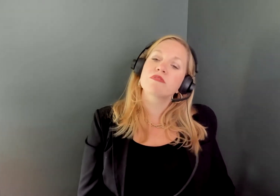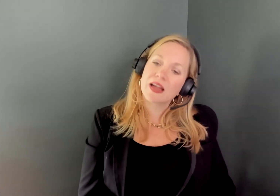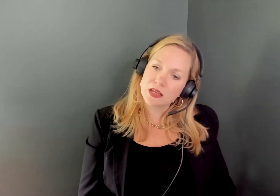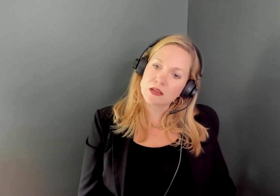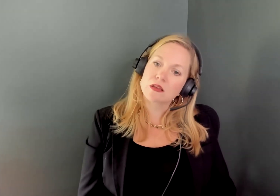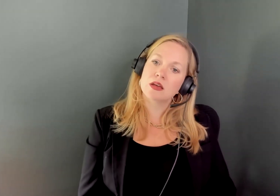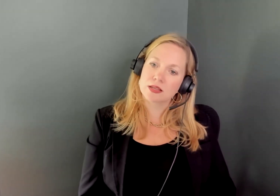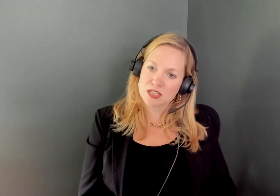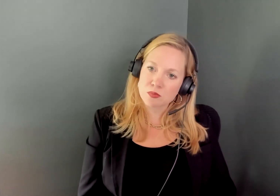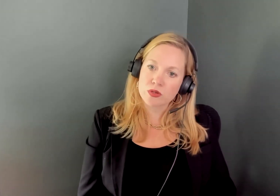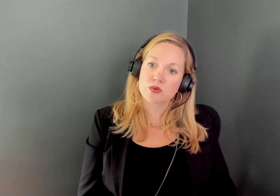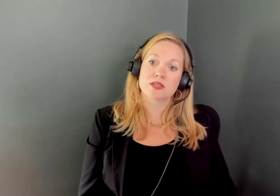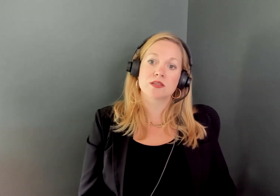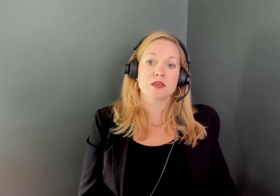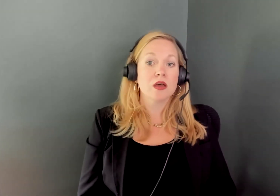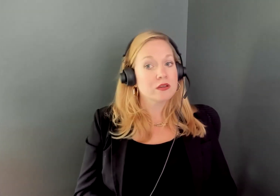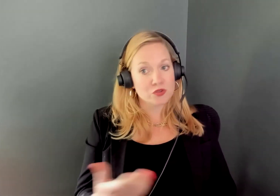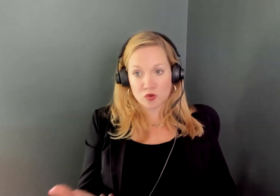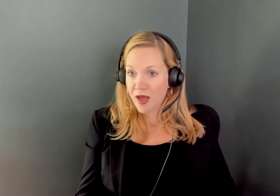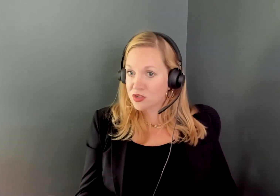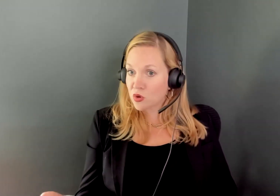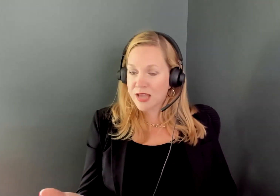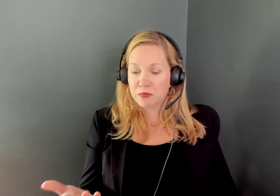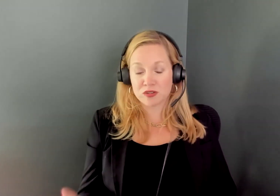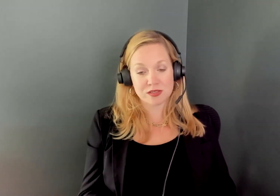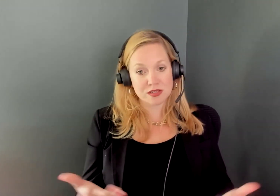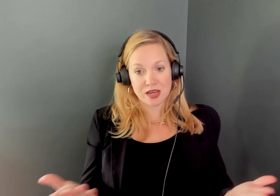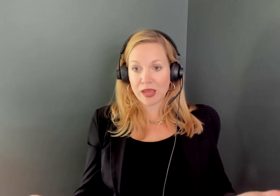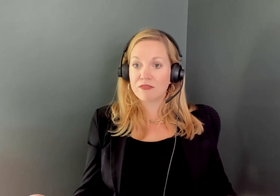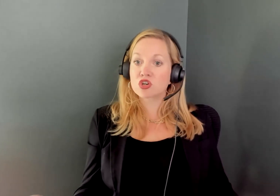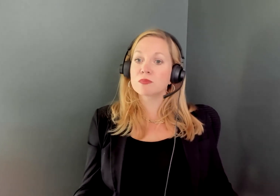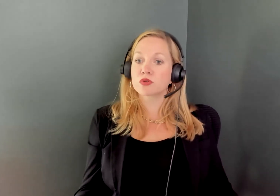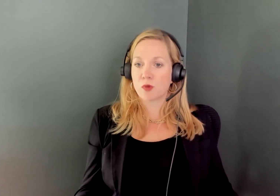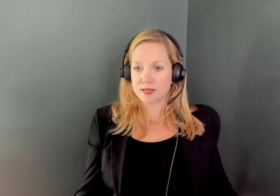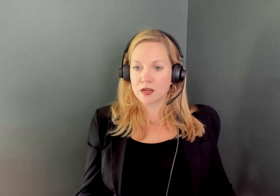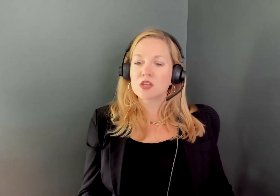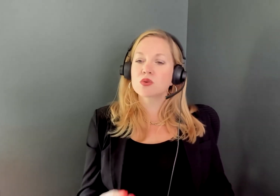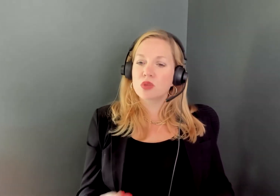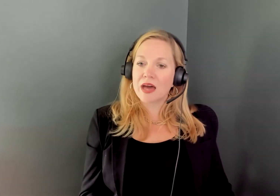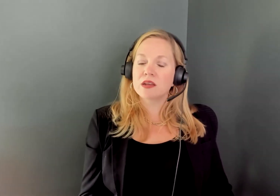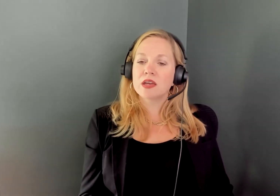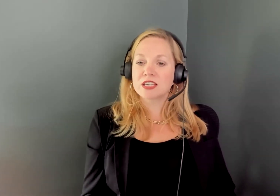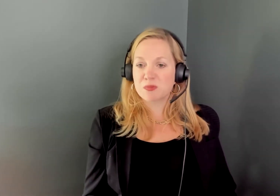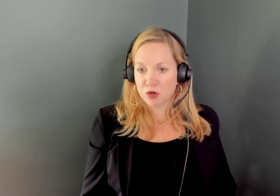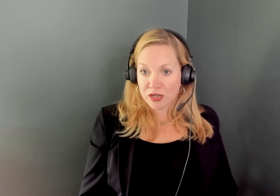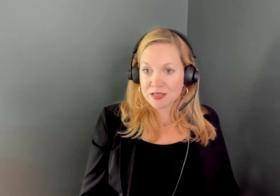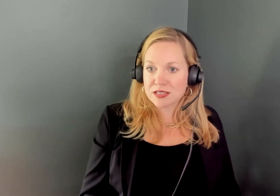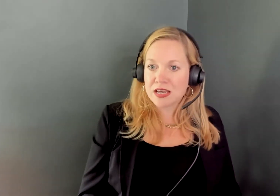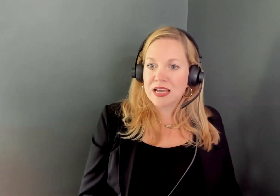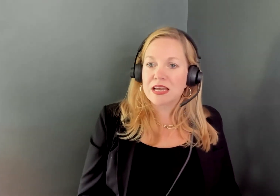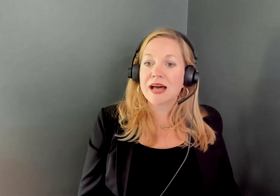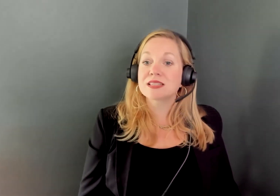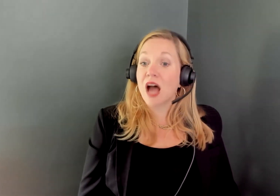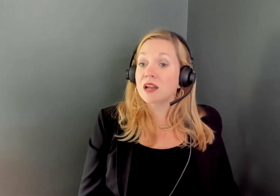more are providing accessible resources. Zoom has closed captions today. We have interpreters present. So that